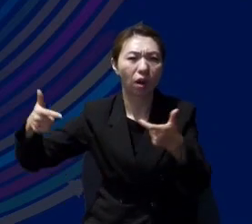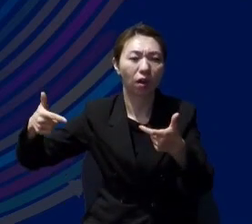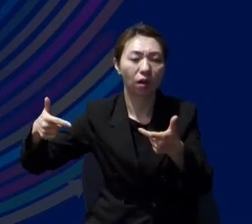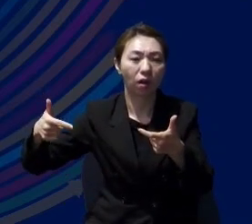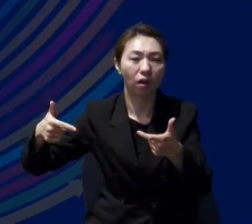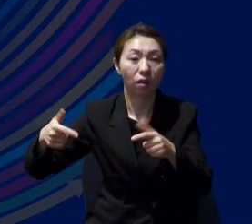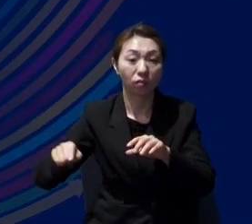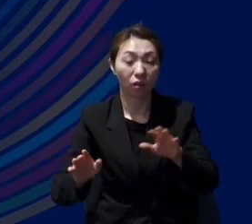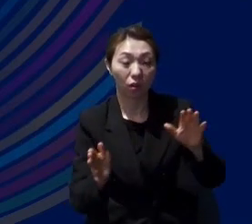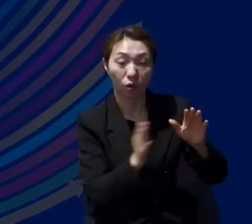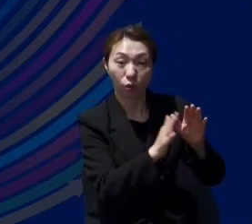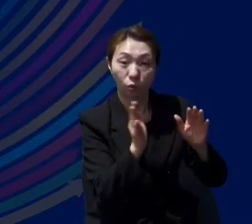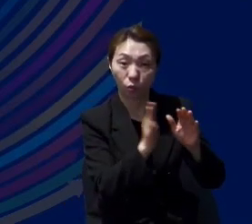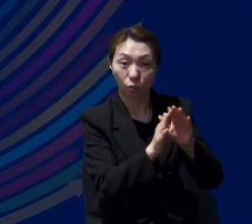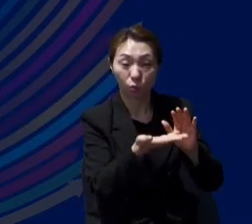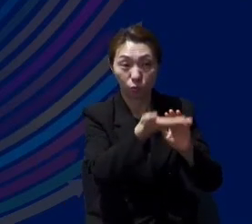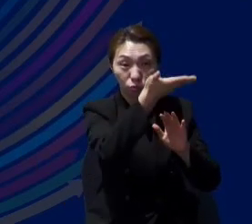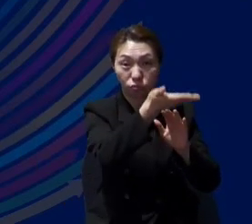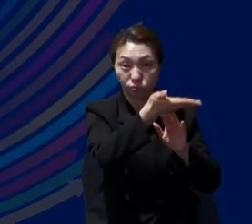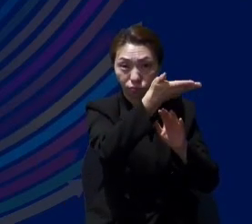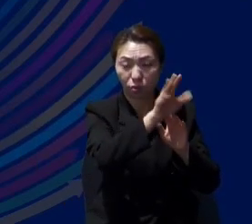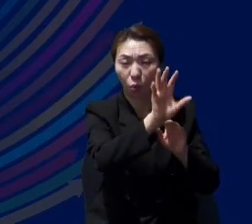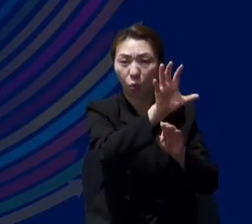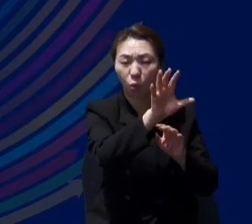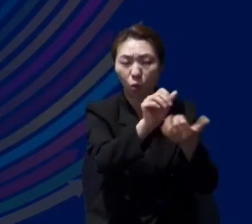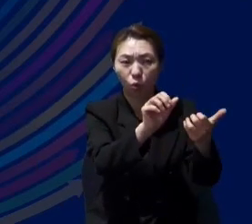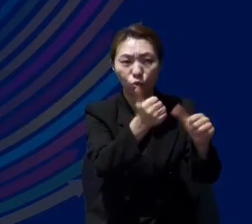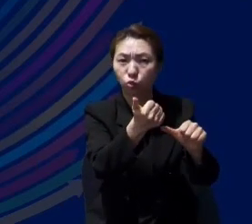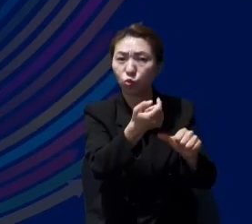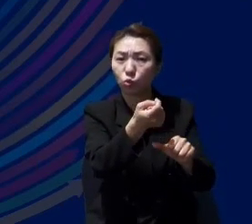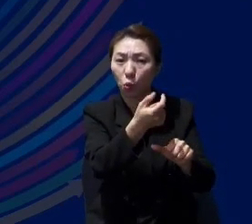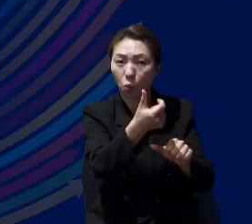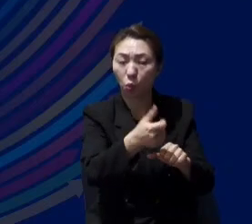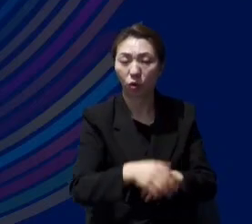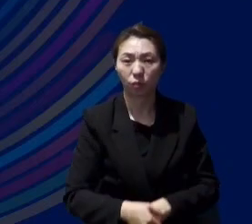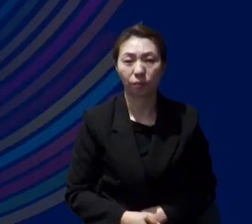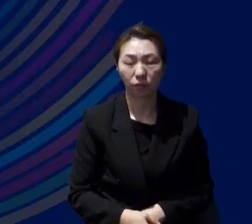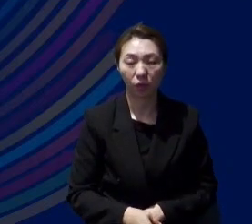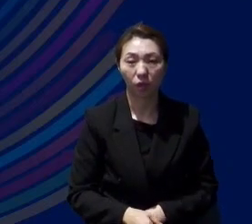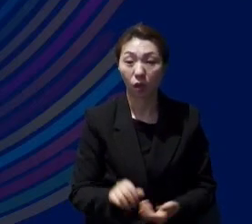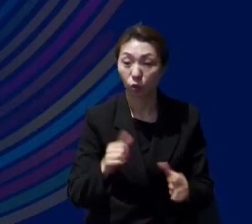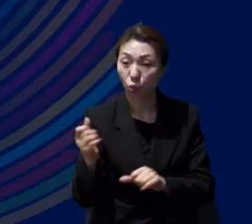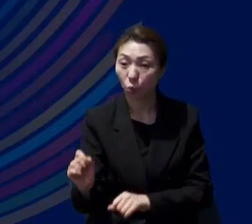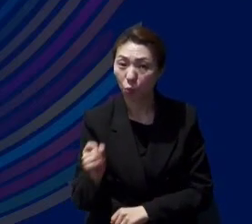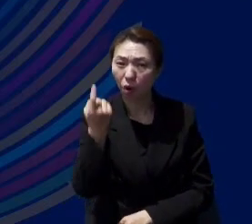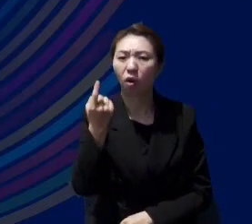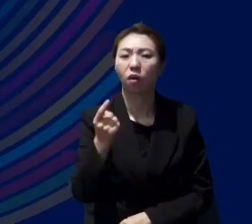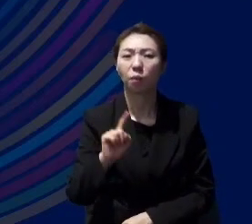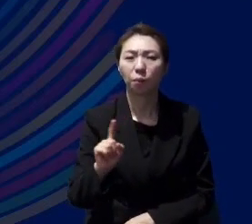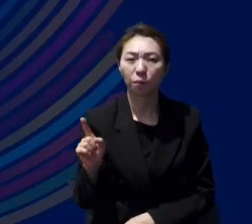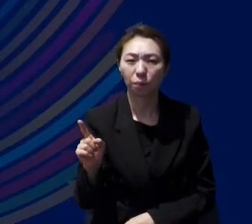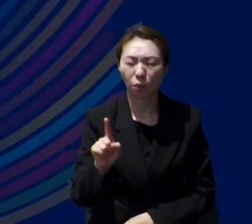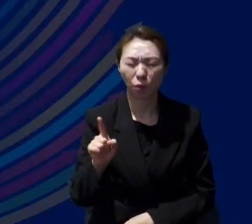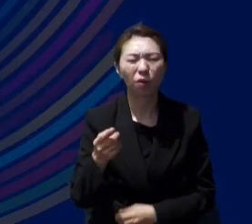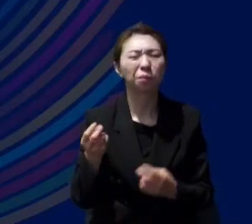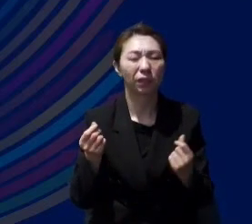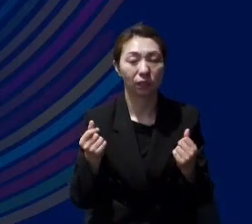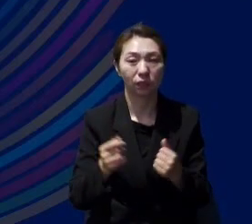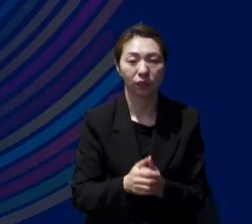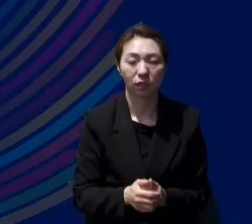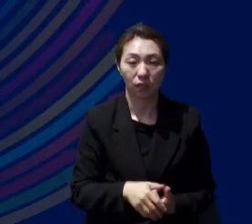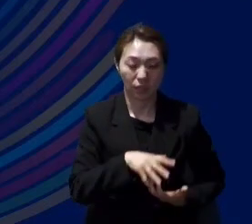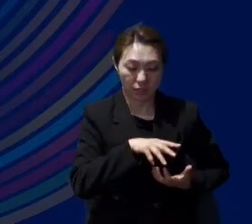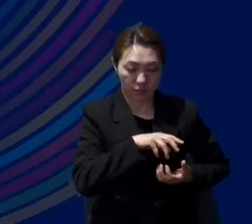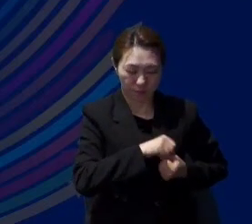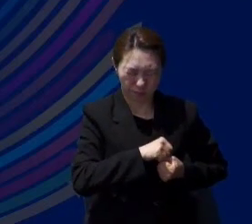similar spatial pattern for a lot of causes. So neoplasms is very similar, cardiovascular diseases is very similar. You